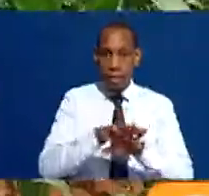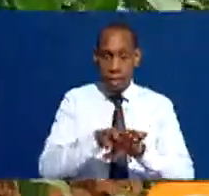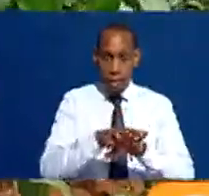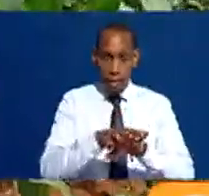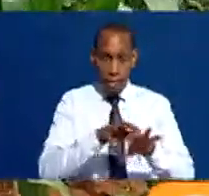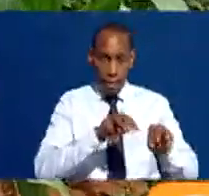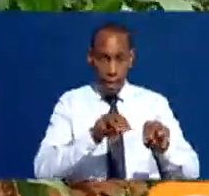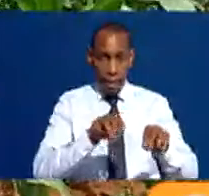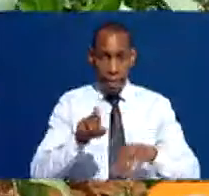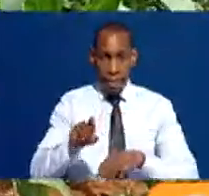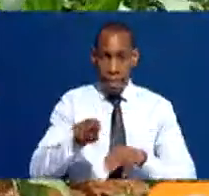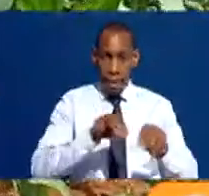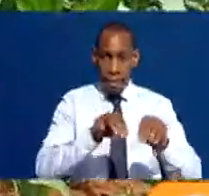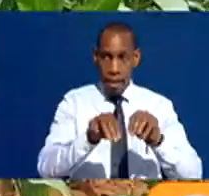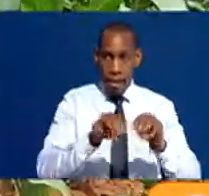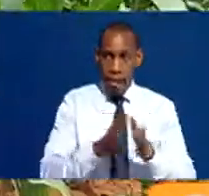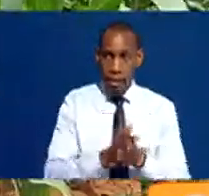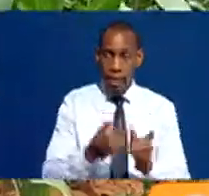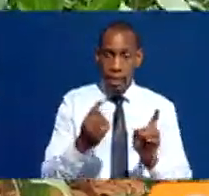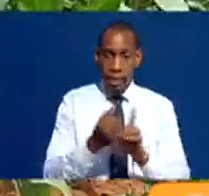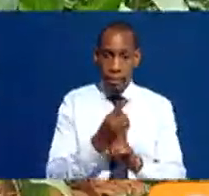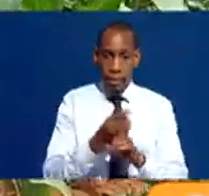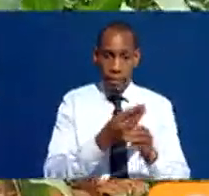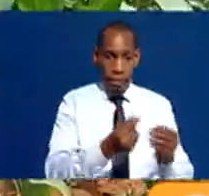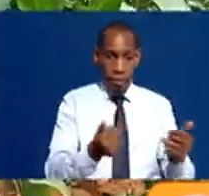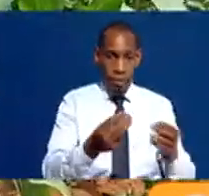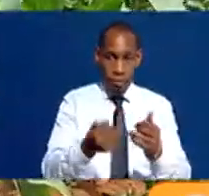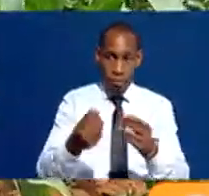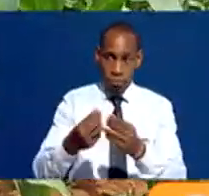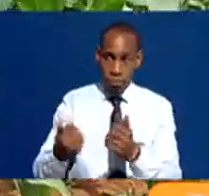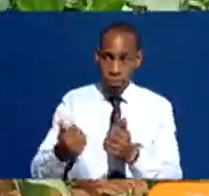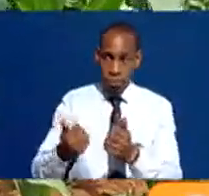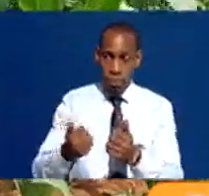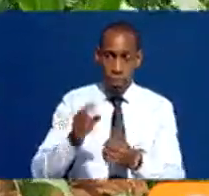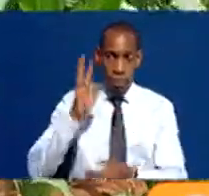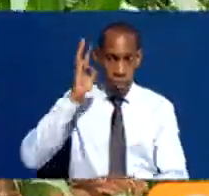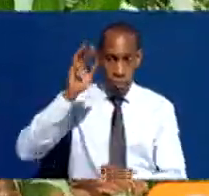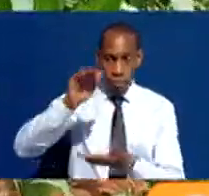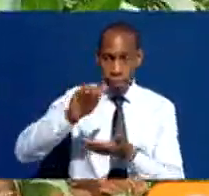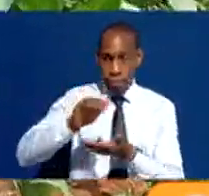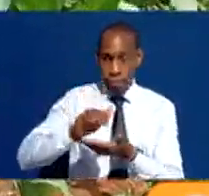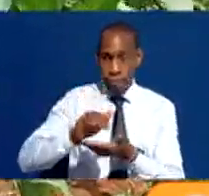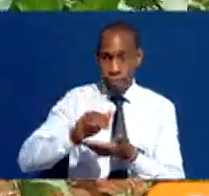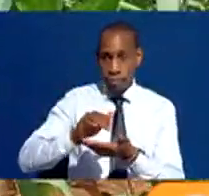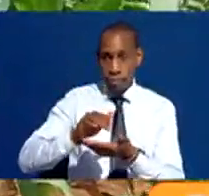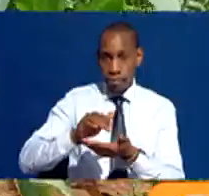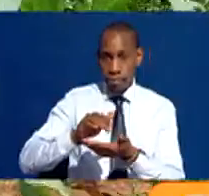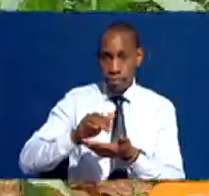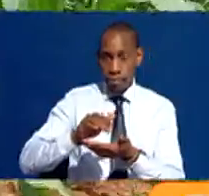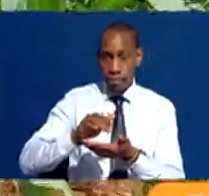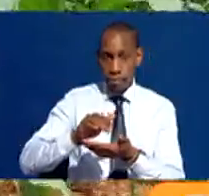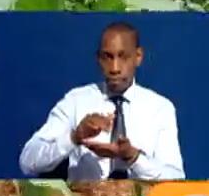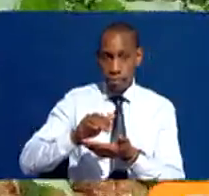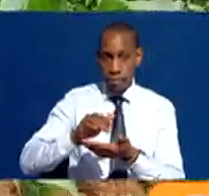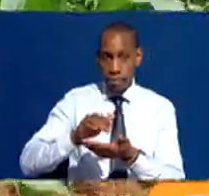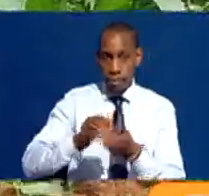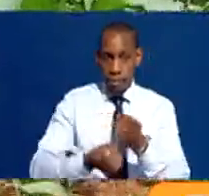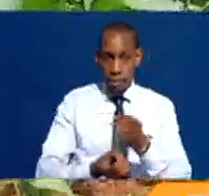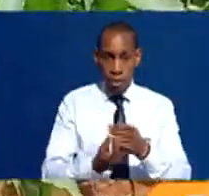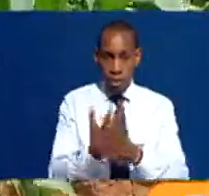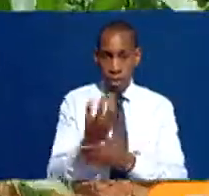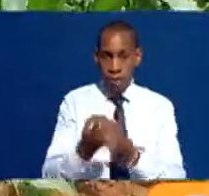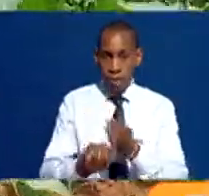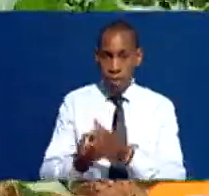management, the different tactics will reduce the amount of crop we